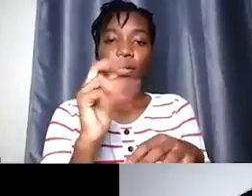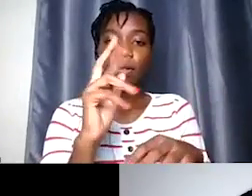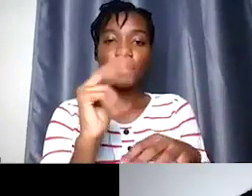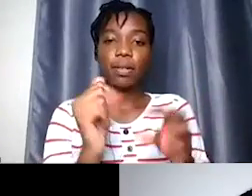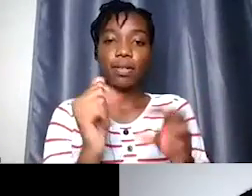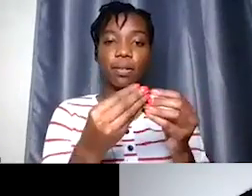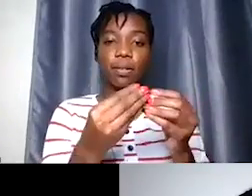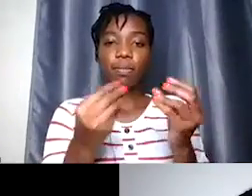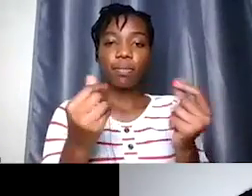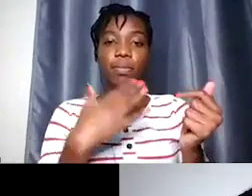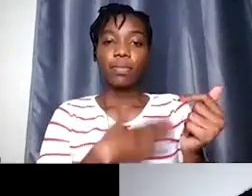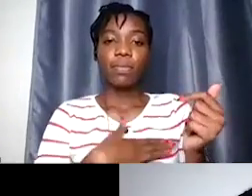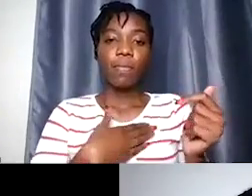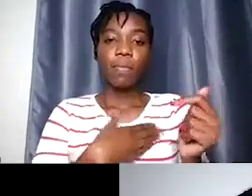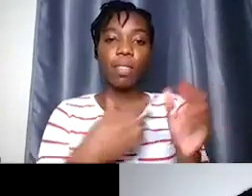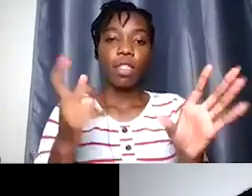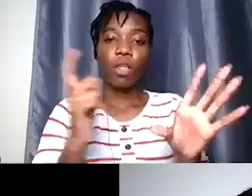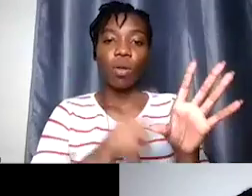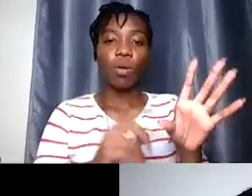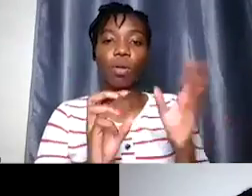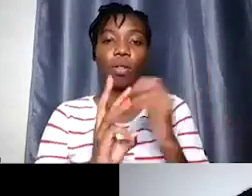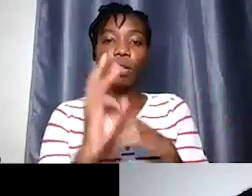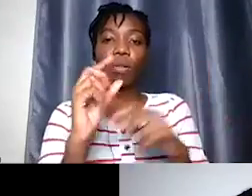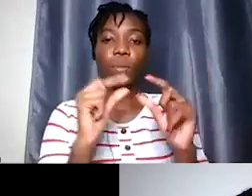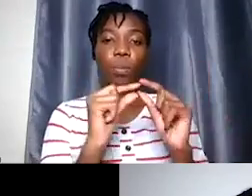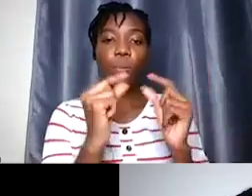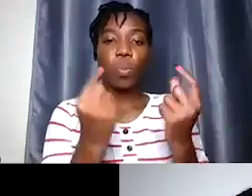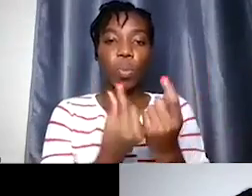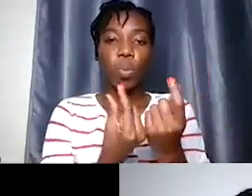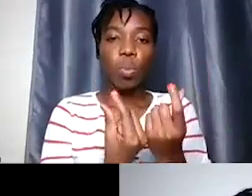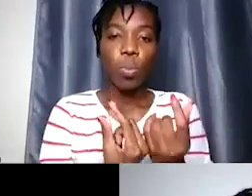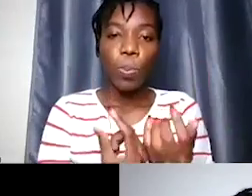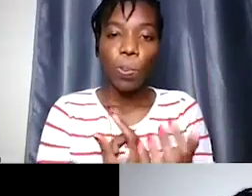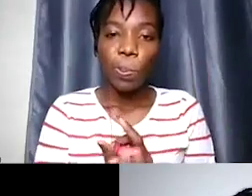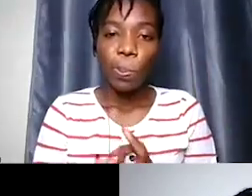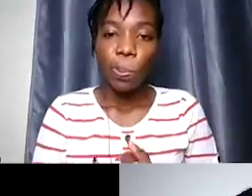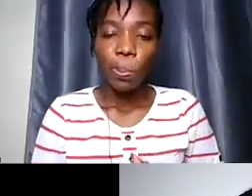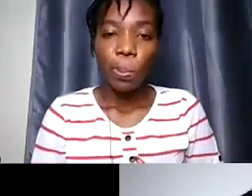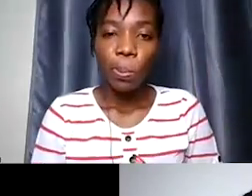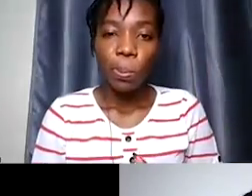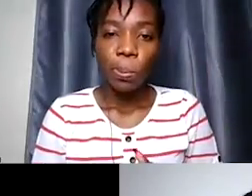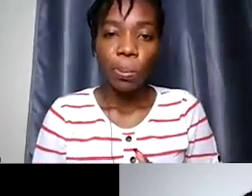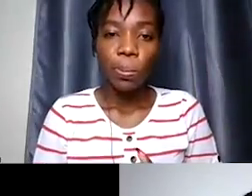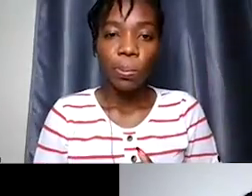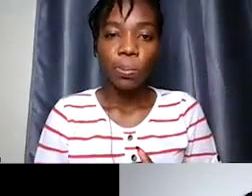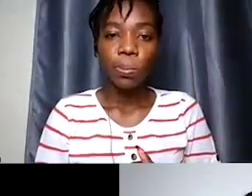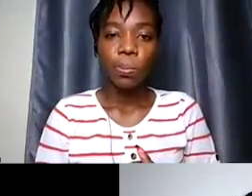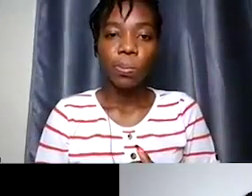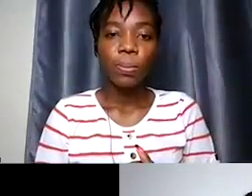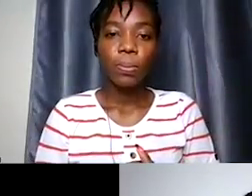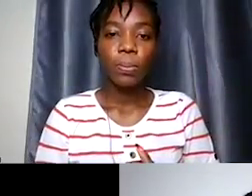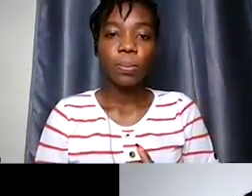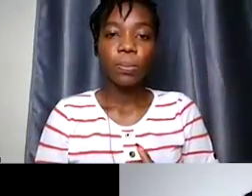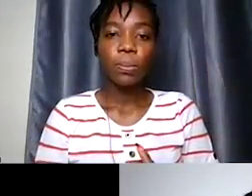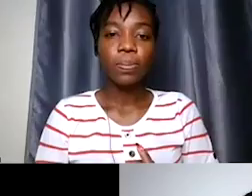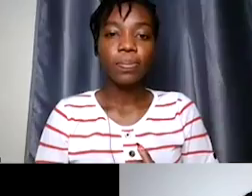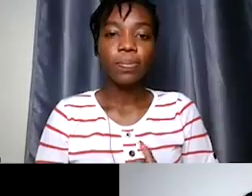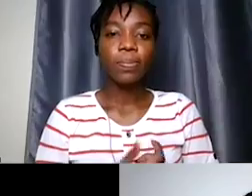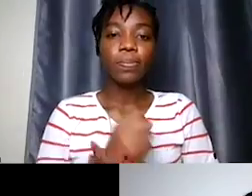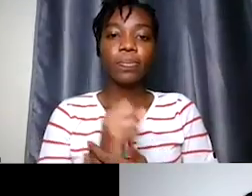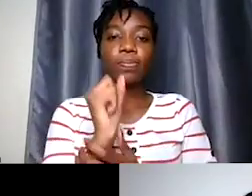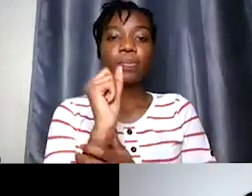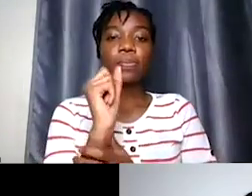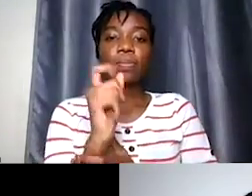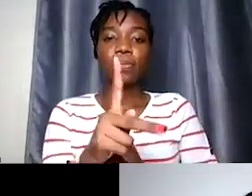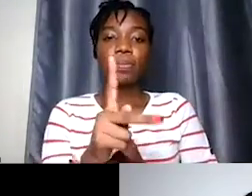please join our WhatsApp group. Where is our WhatsApp group now, Jacinta? Okay, yeah, so join the Get It Right